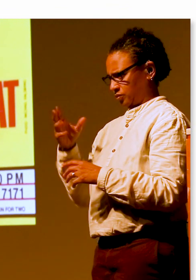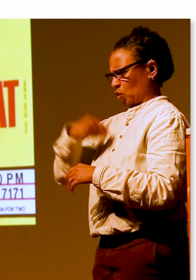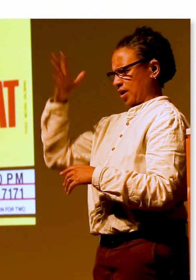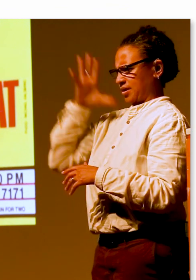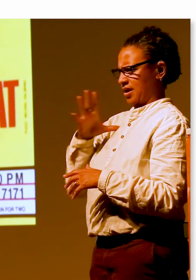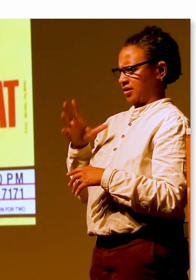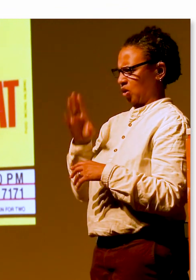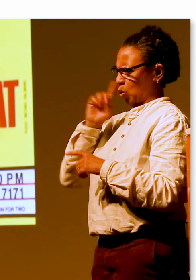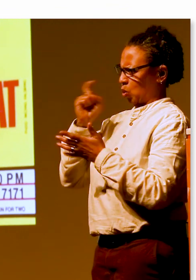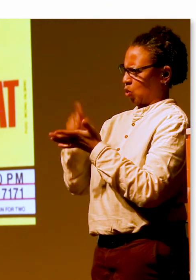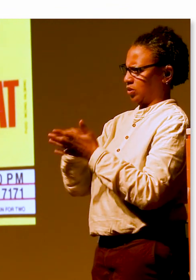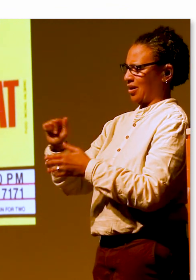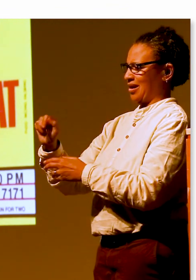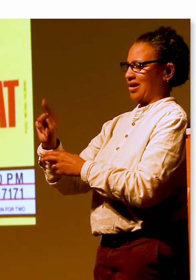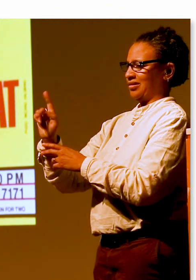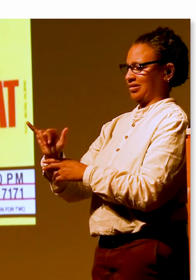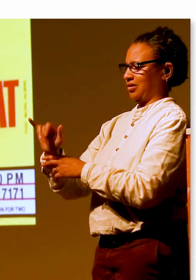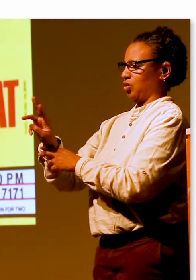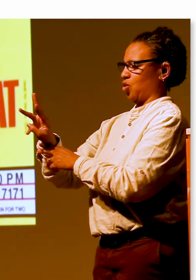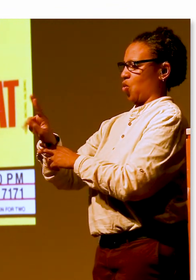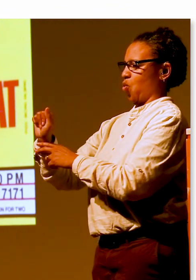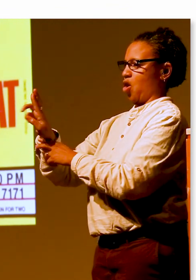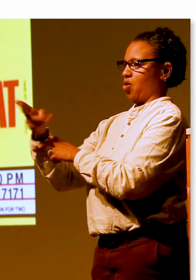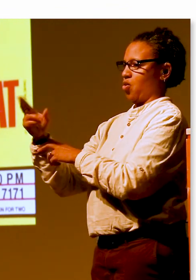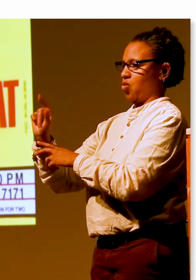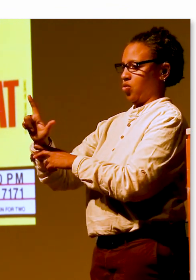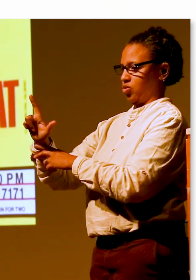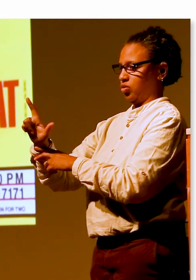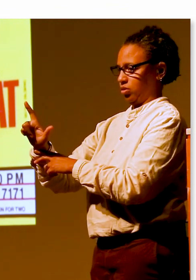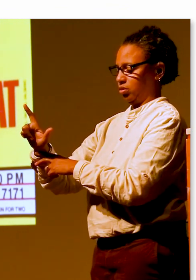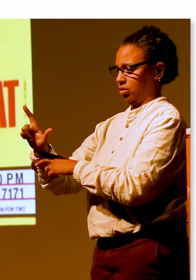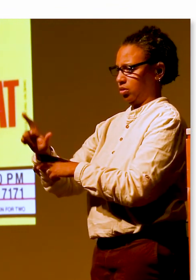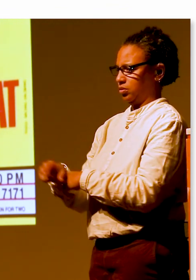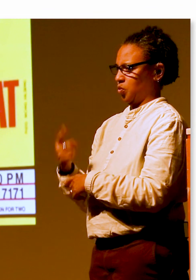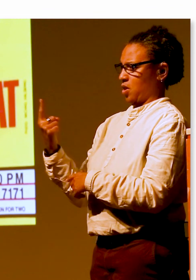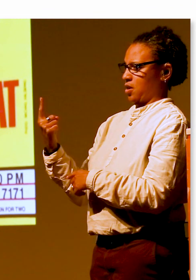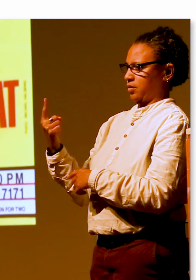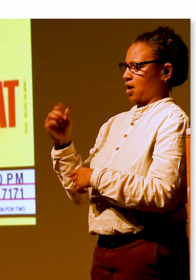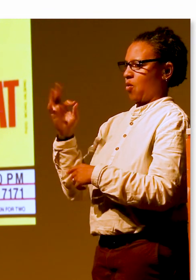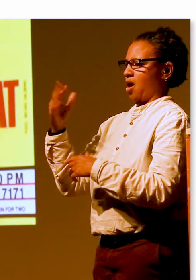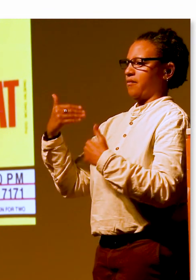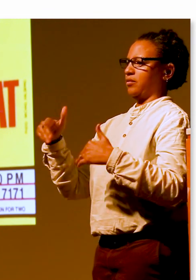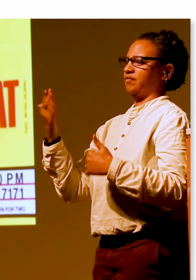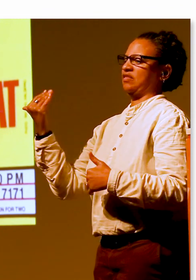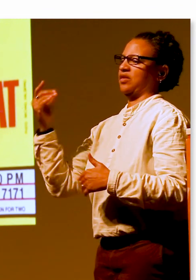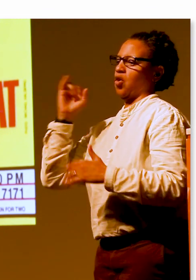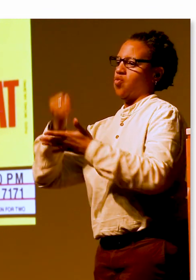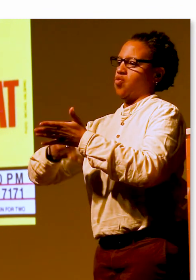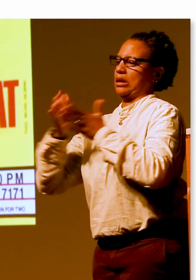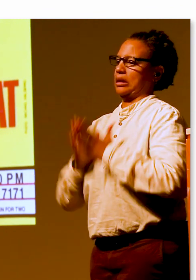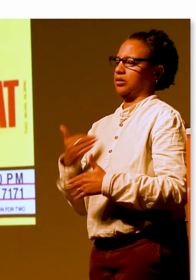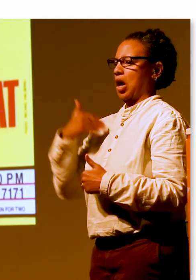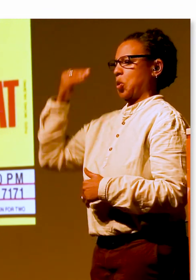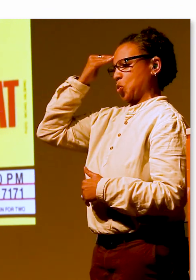one of the 15 artists at the time that I knew. But I didn't know who he was punching.